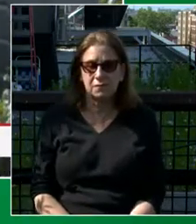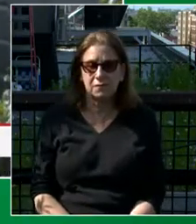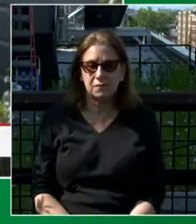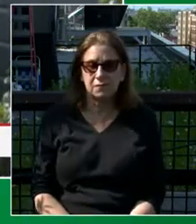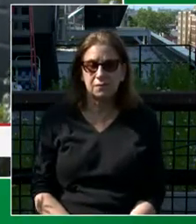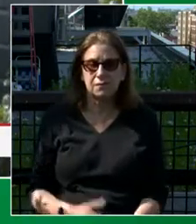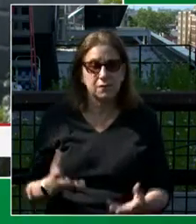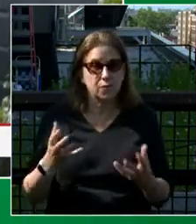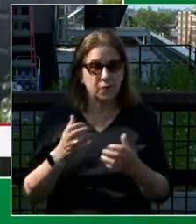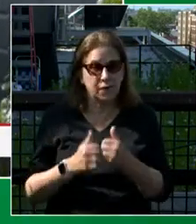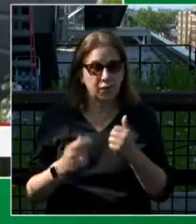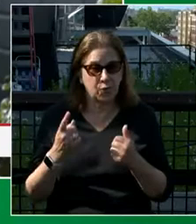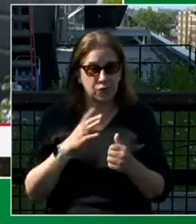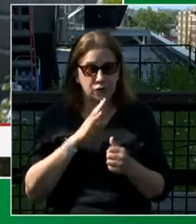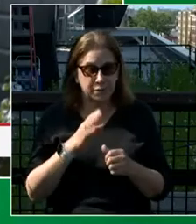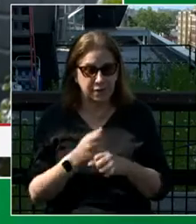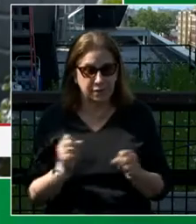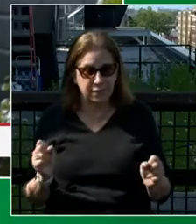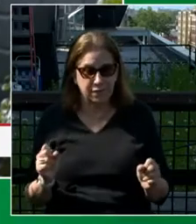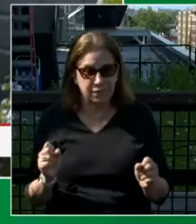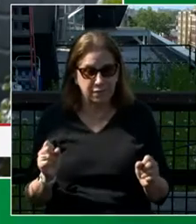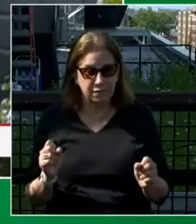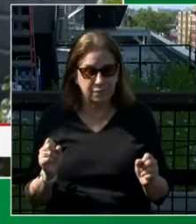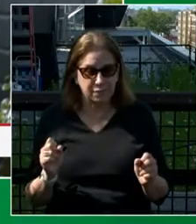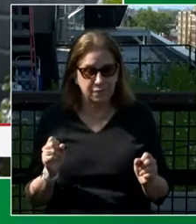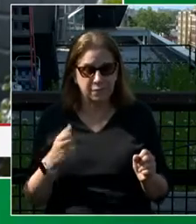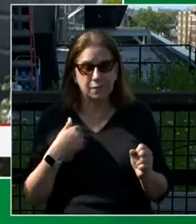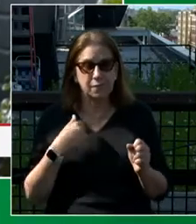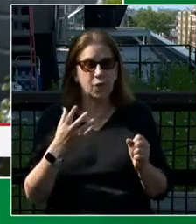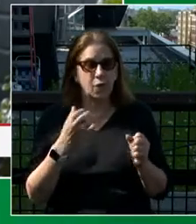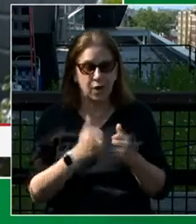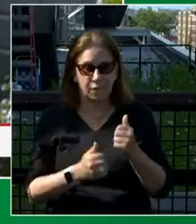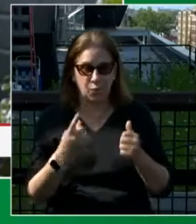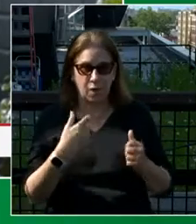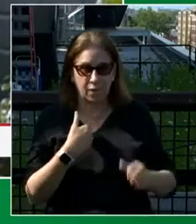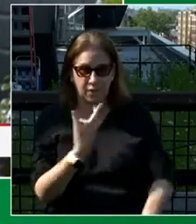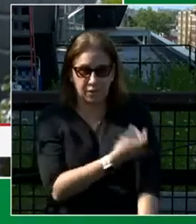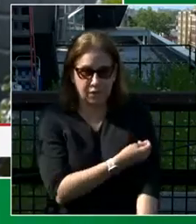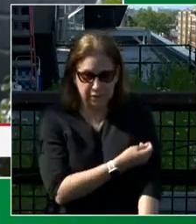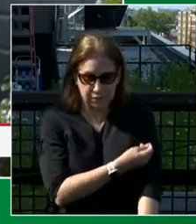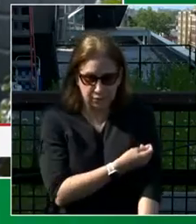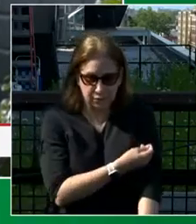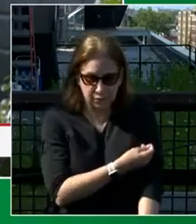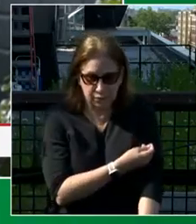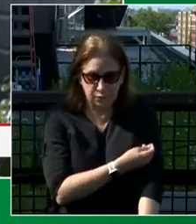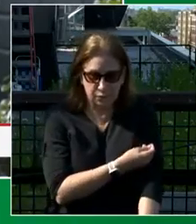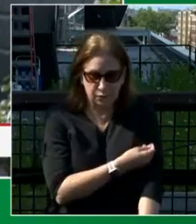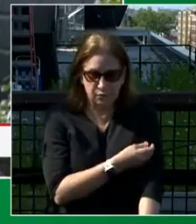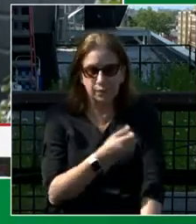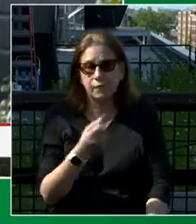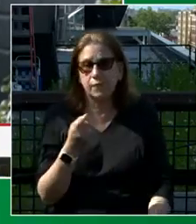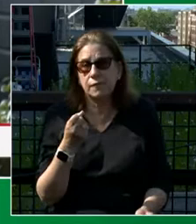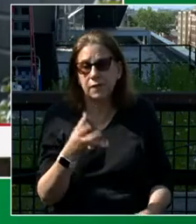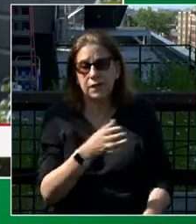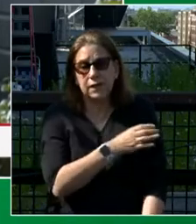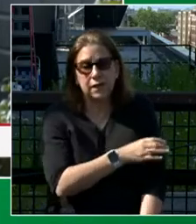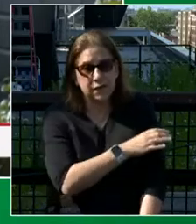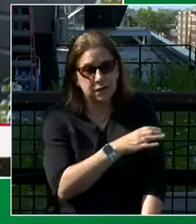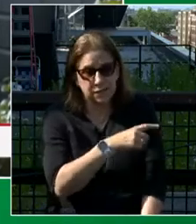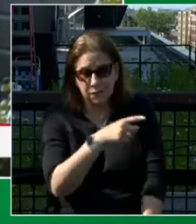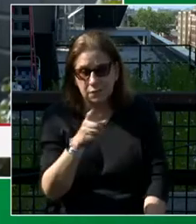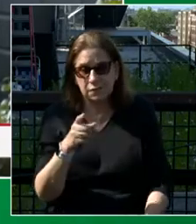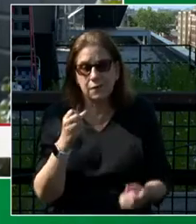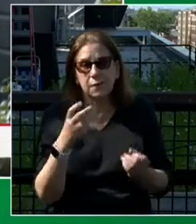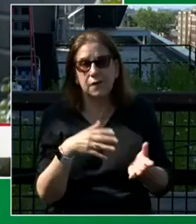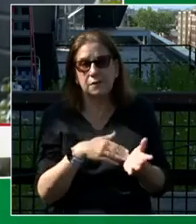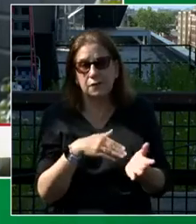is vaccinated. We have many, many clinicians, doctors, et cetera, on staff who have been telling all